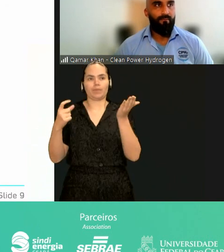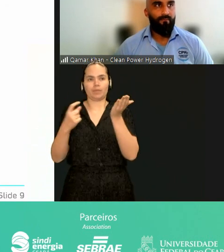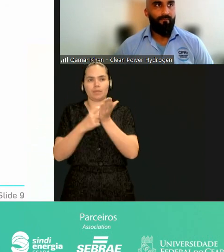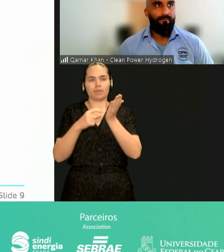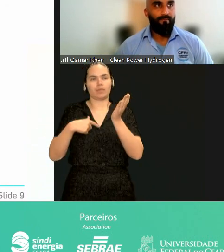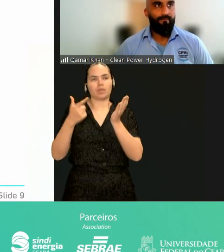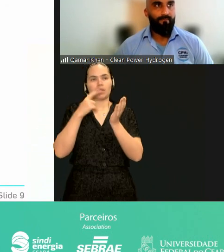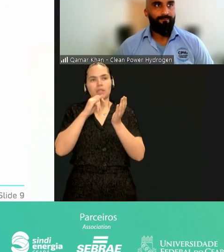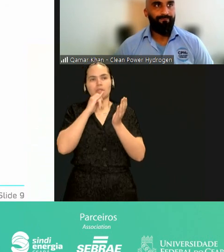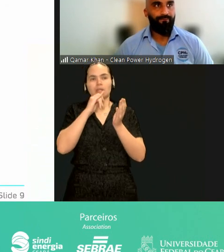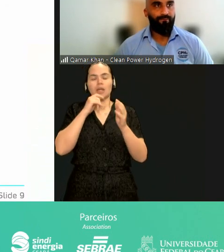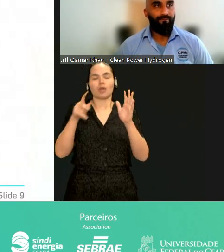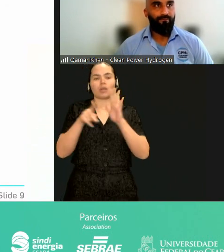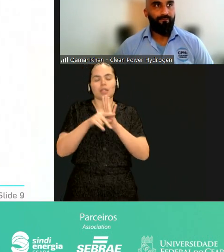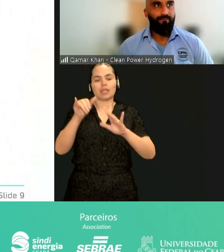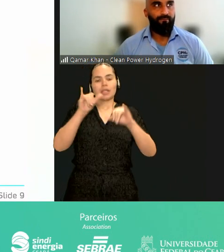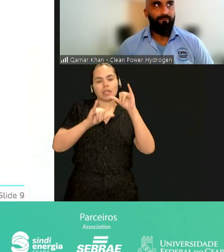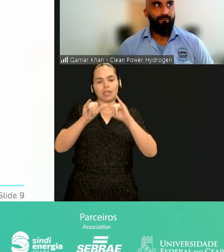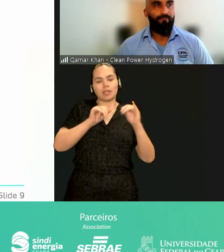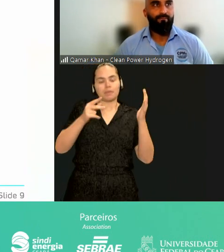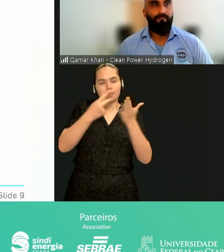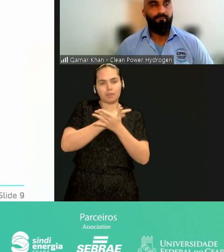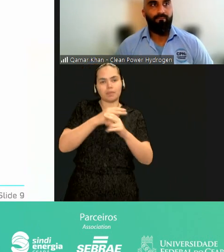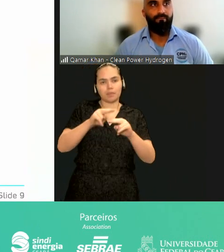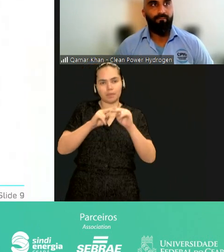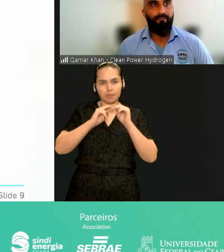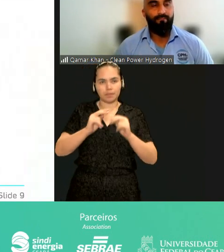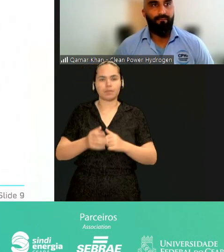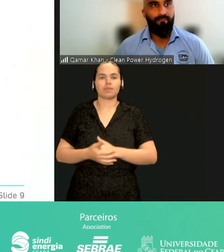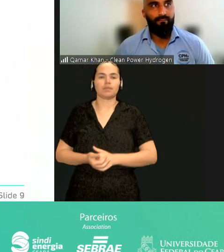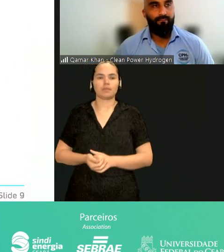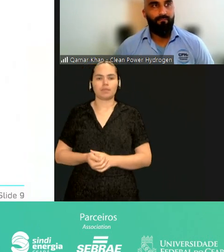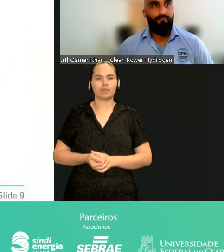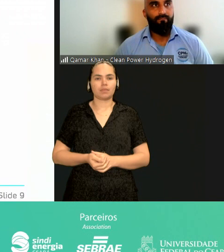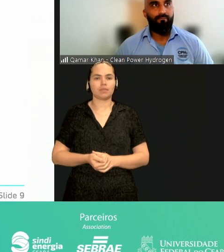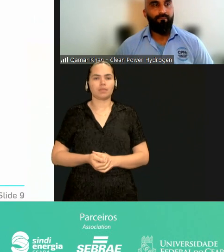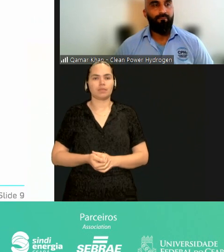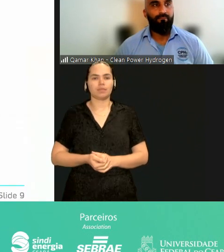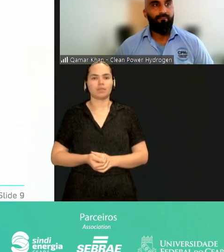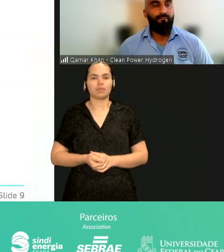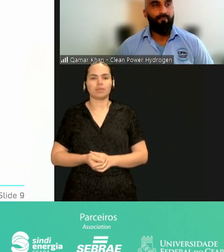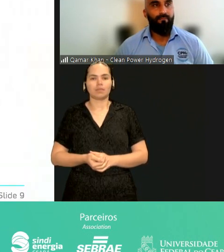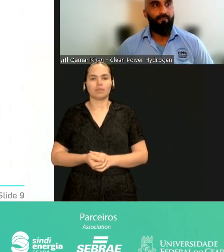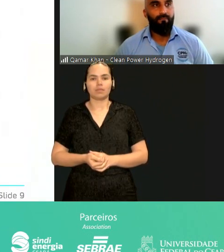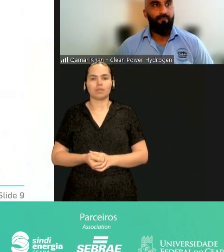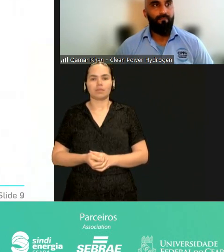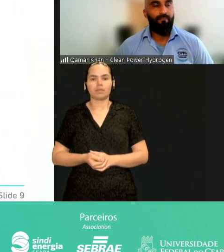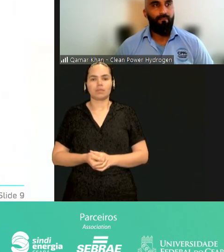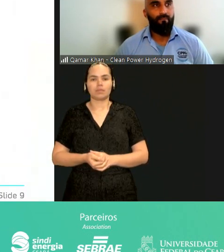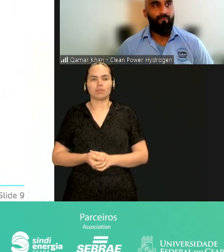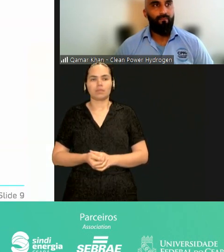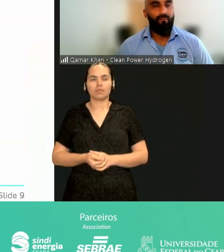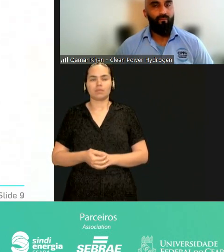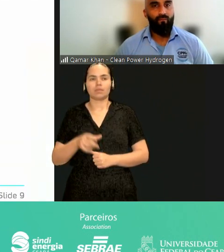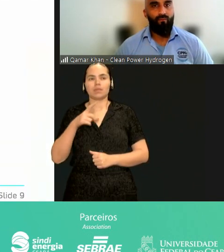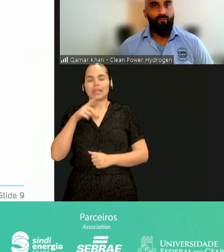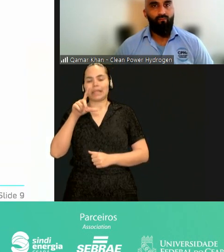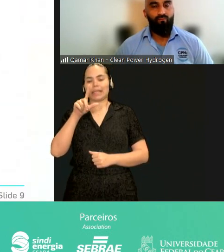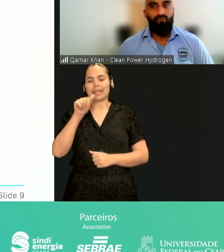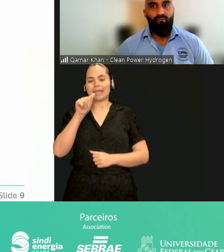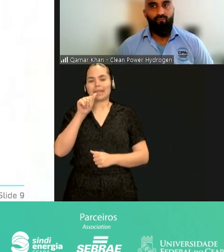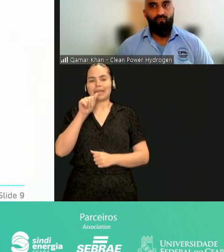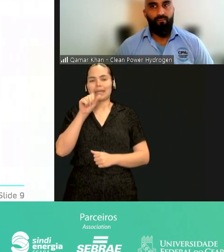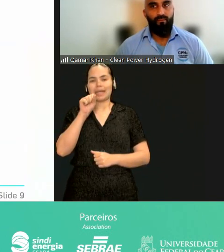generated. The mixed gas continues its journey through the balance of plant to the dryers. Powered by